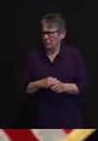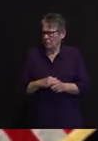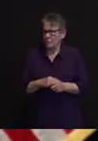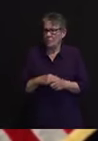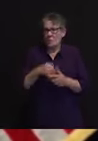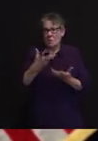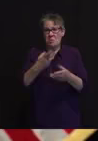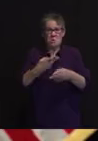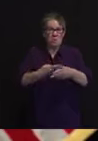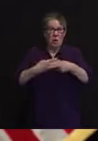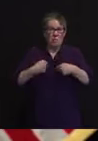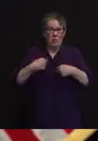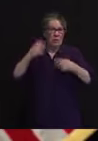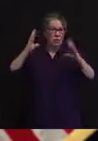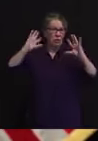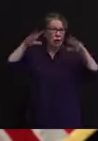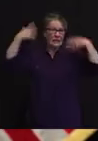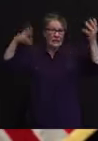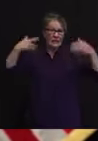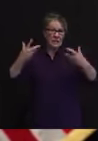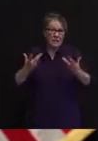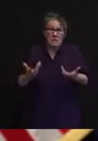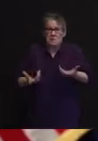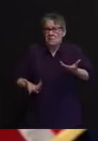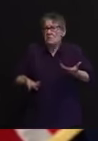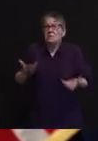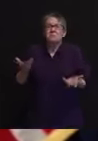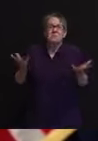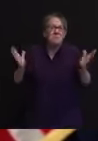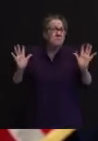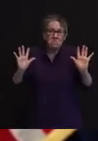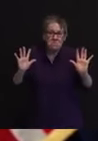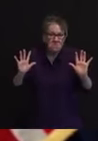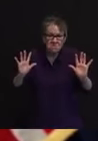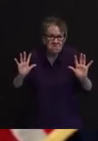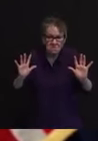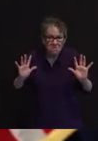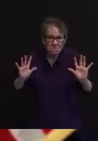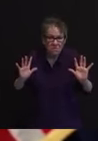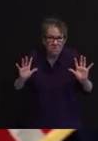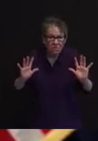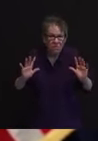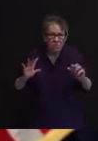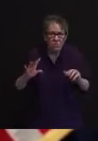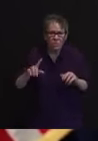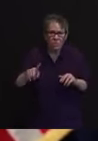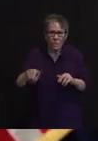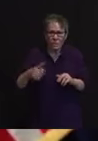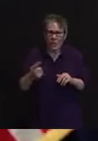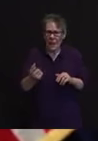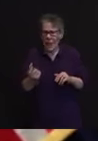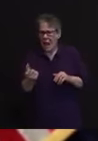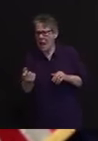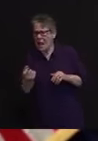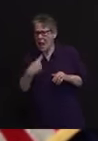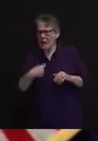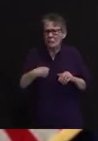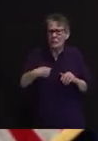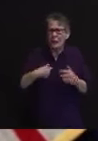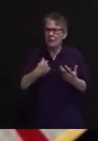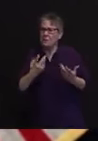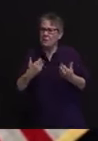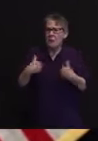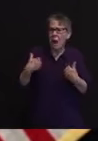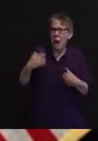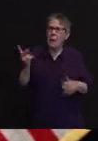following? And you asked of demographic people in their 20s. I still am petrified of the young person who may